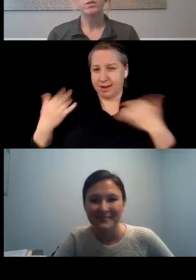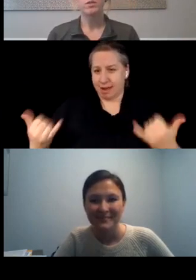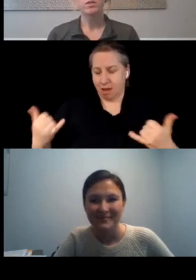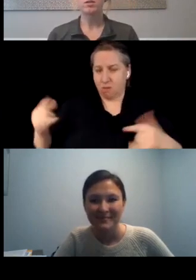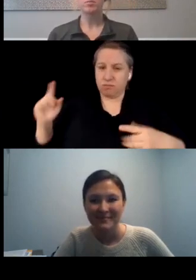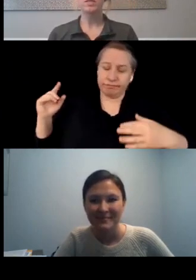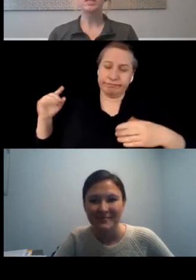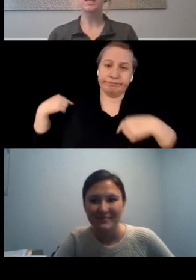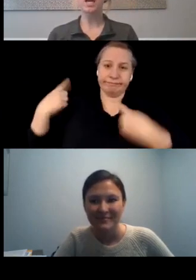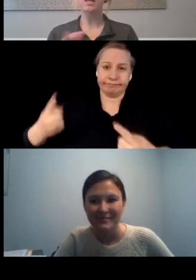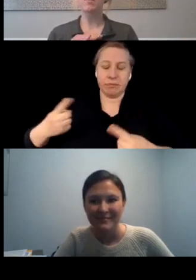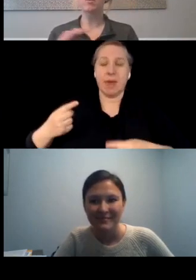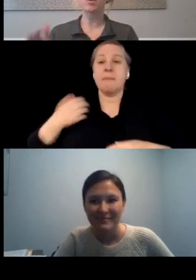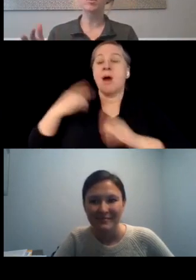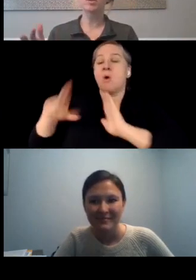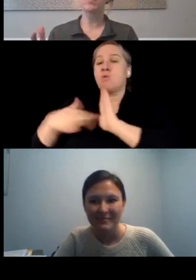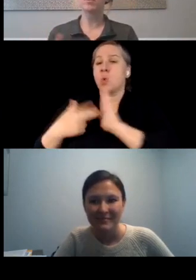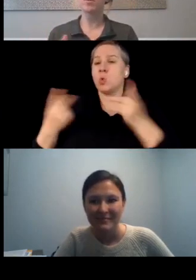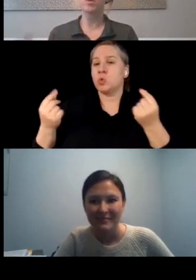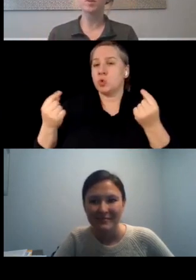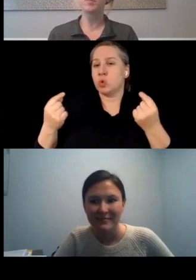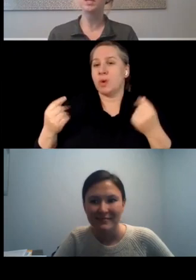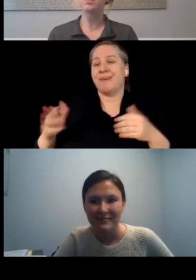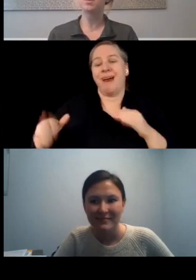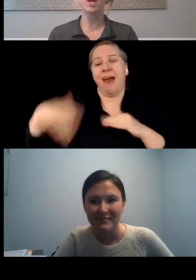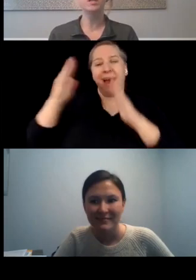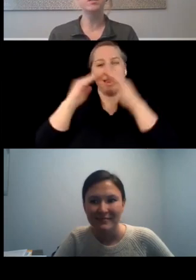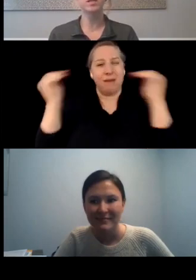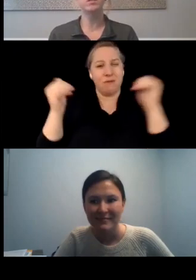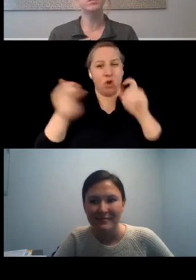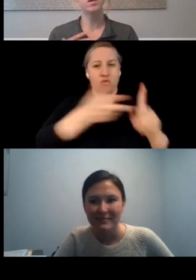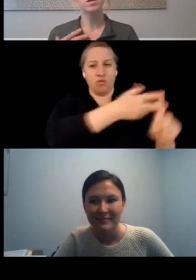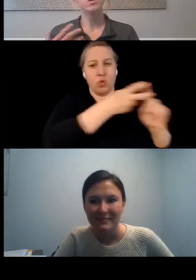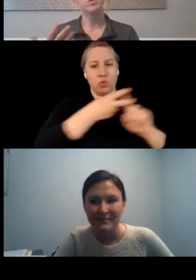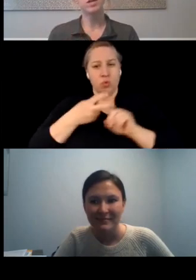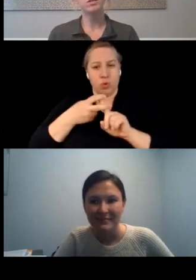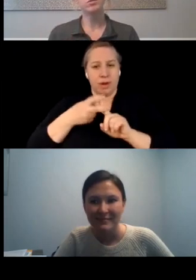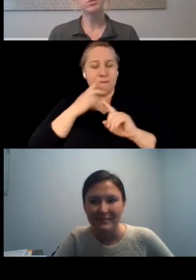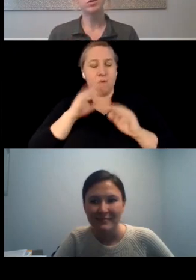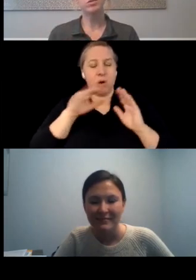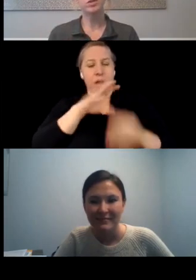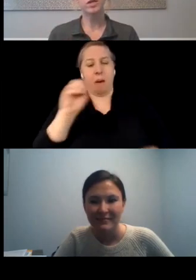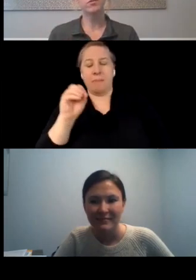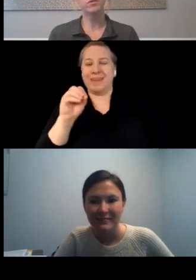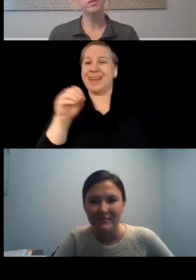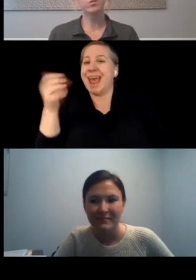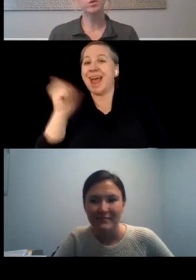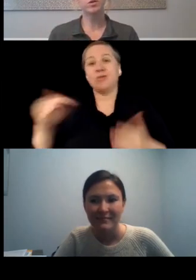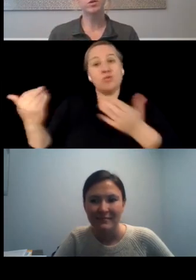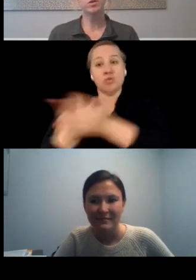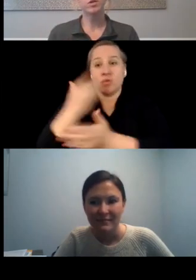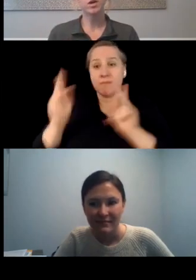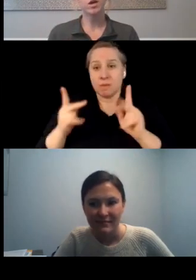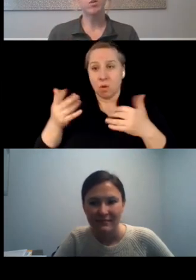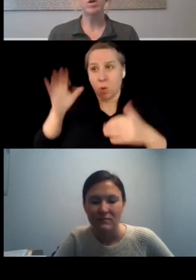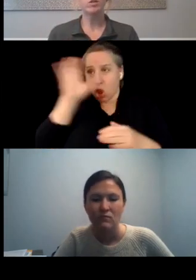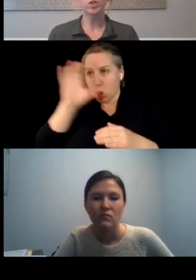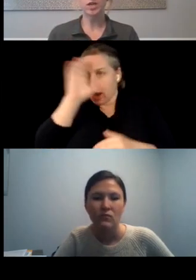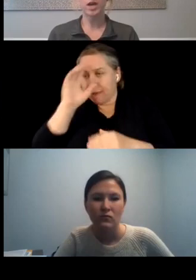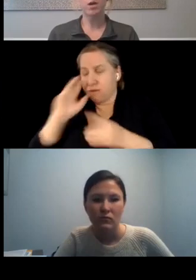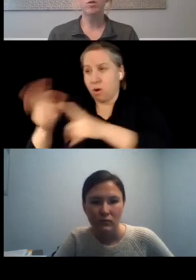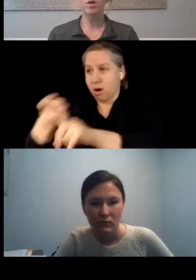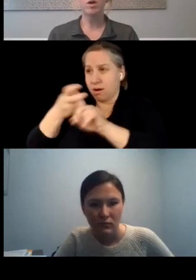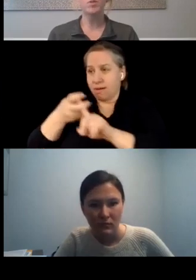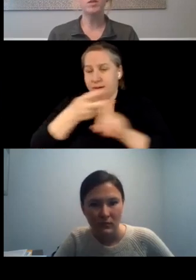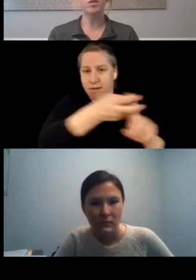role is basically high-level recruiting for the whole company. So that entails, any new recruiting efforts that we're want